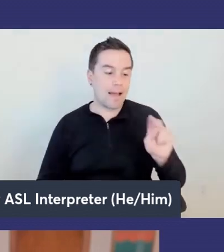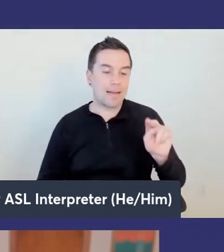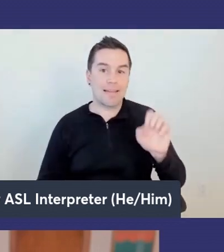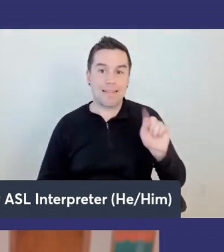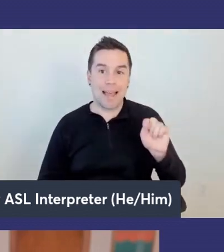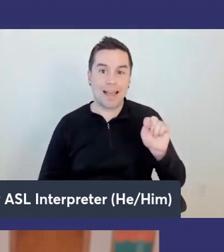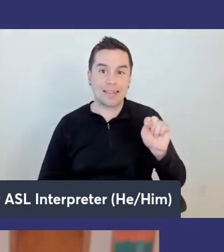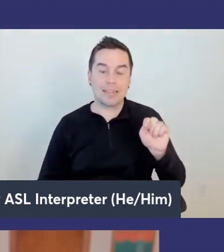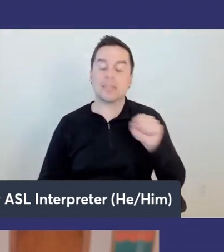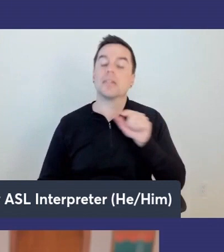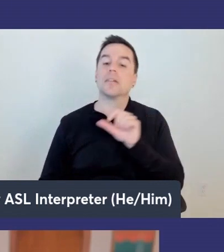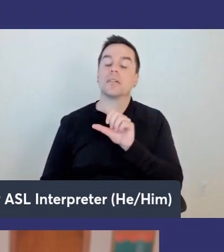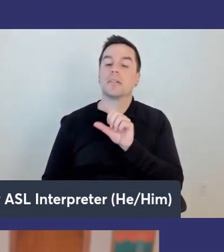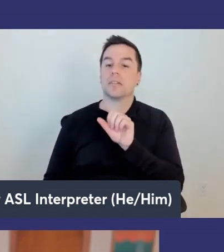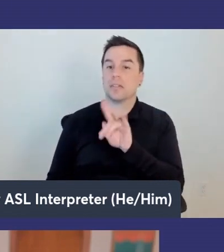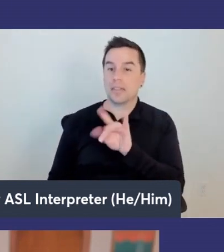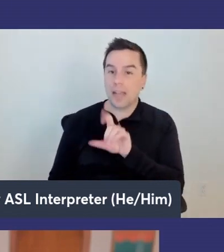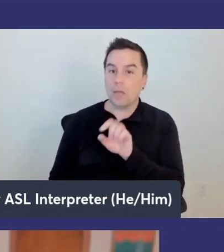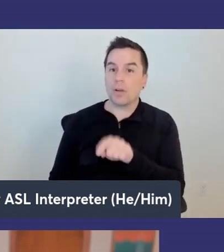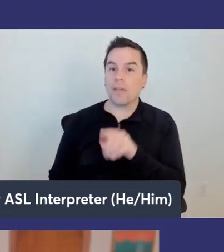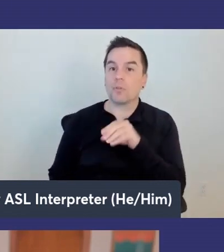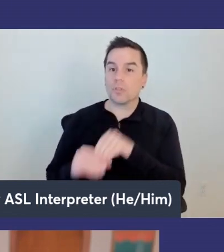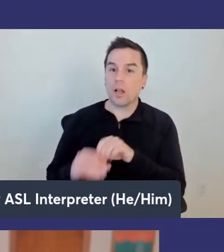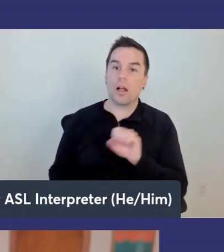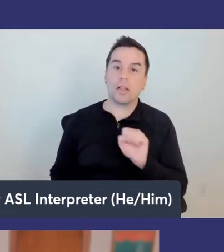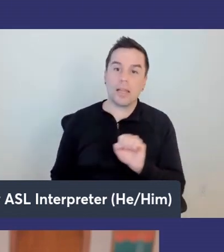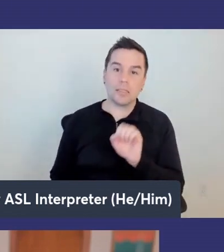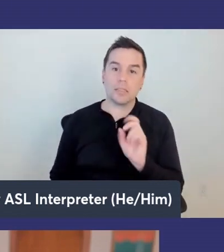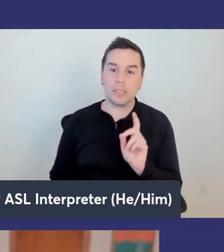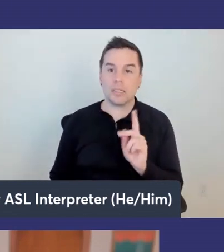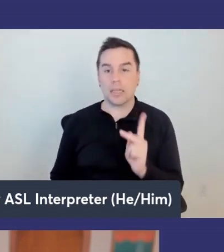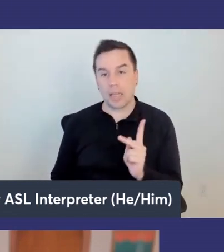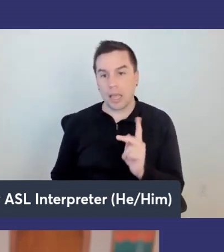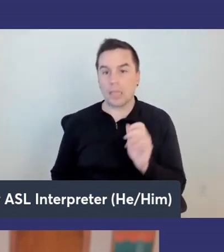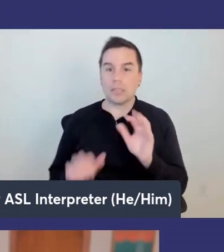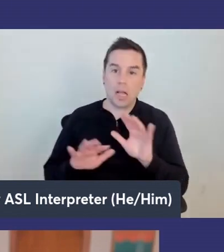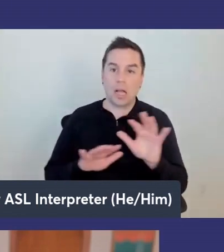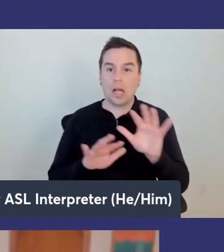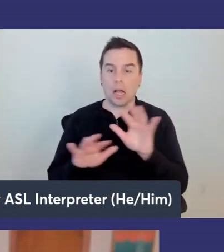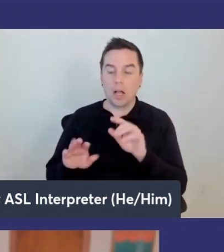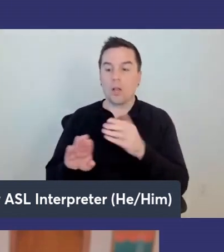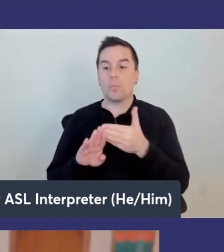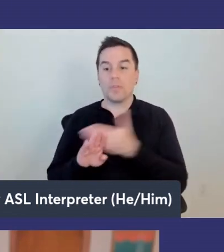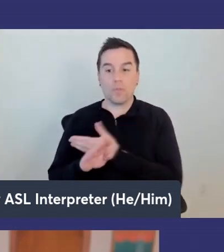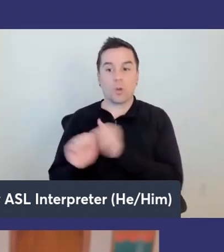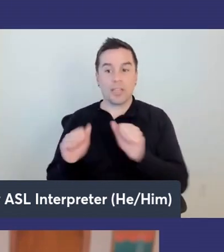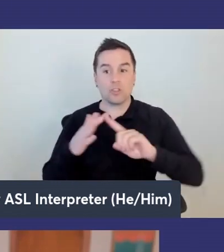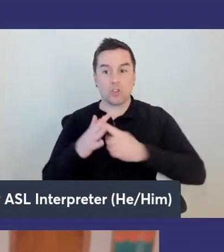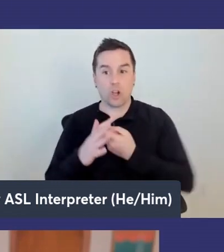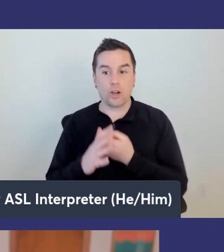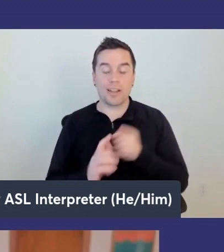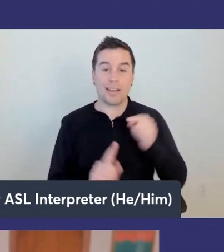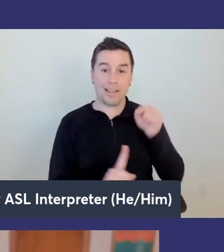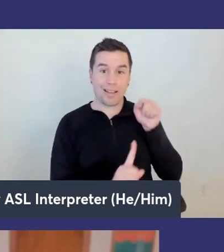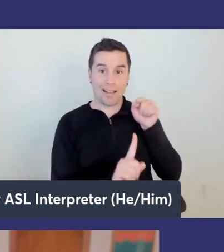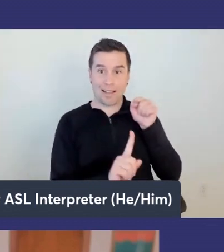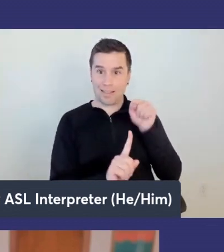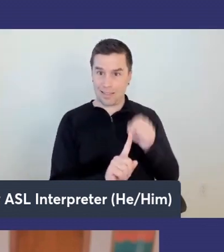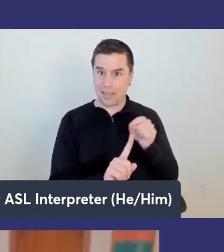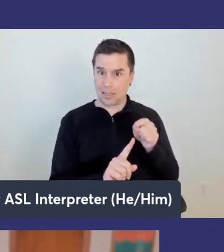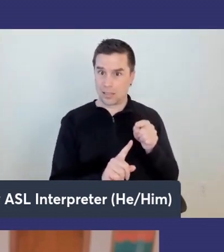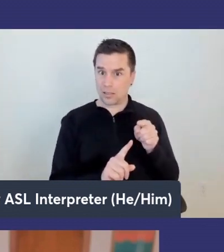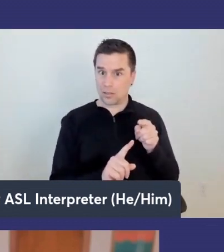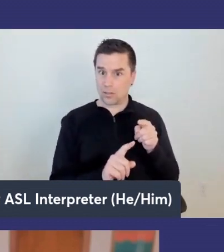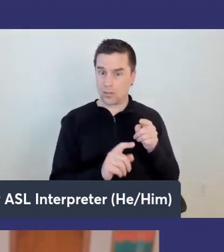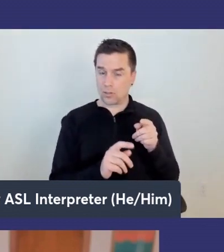install SDKs, tooling, etc., before he could even get started. And this gets rid of some of that. Yeah, so that's. Look, I feel like I